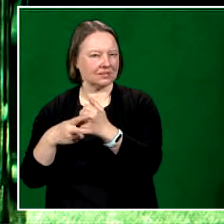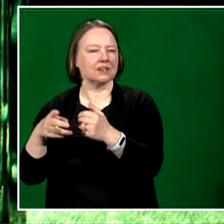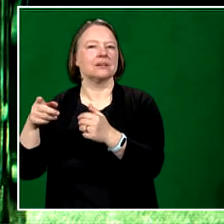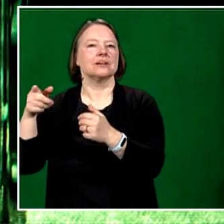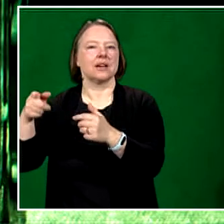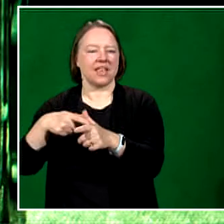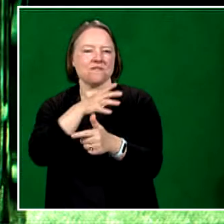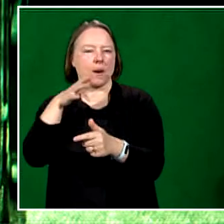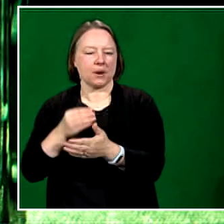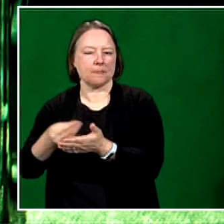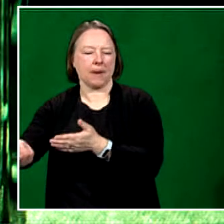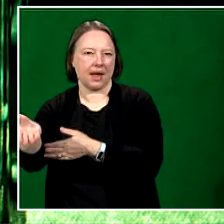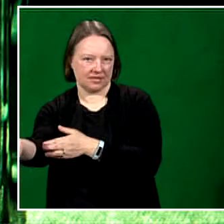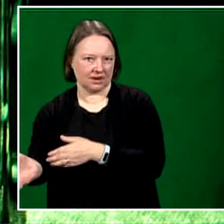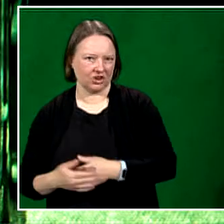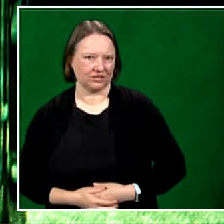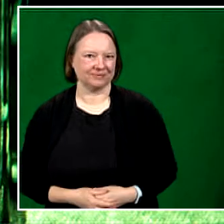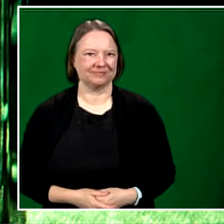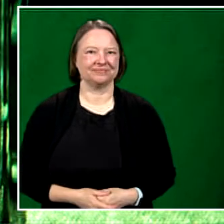them.